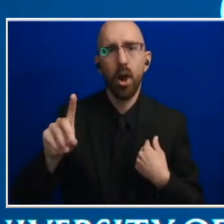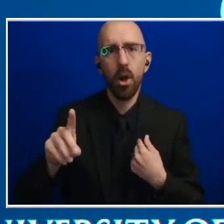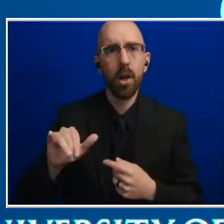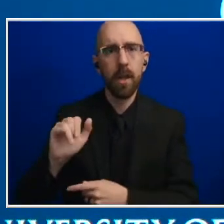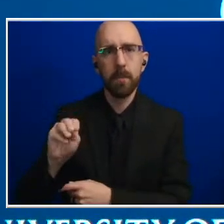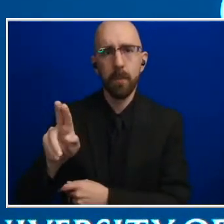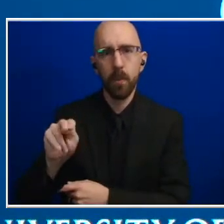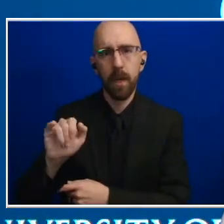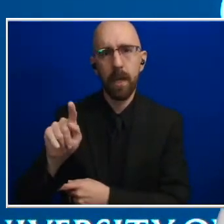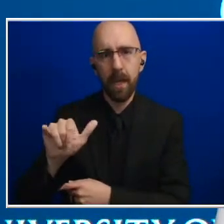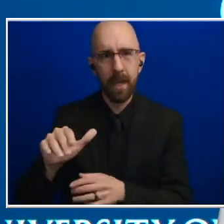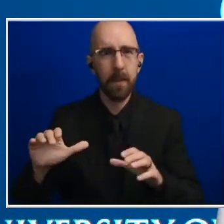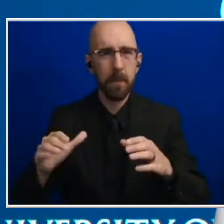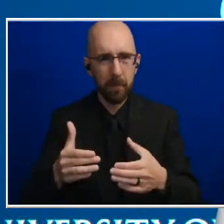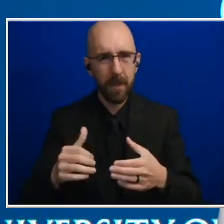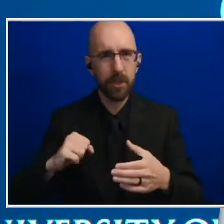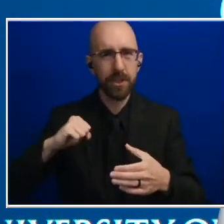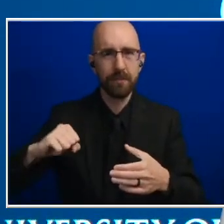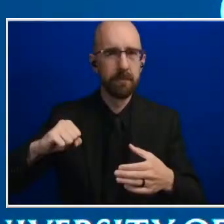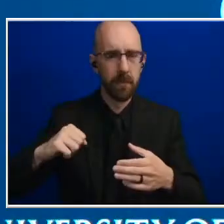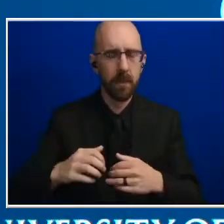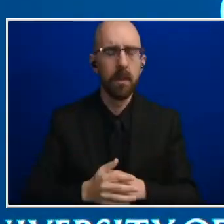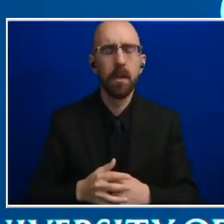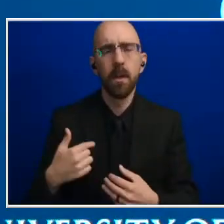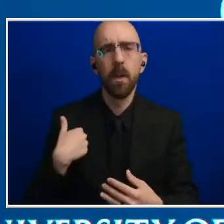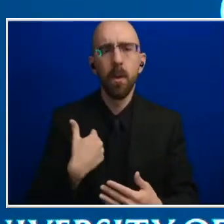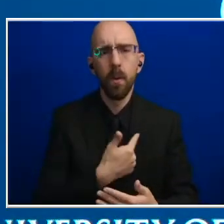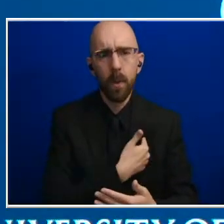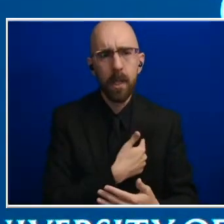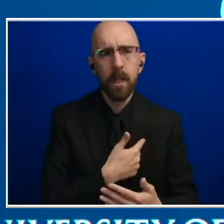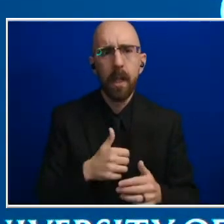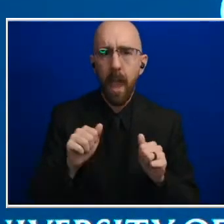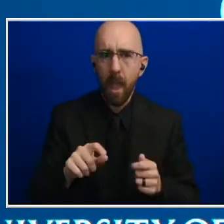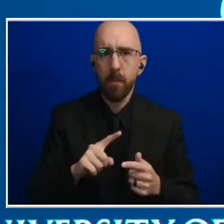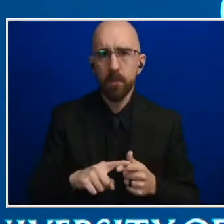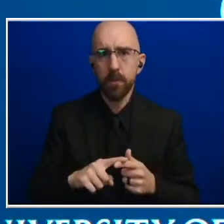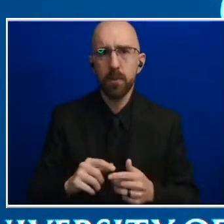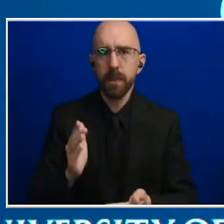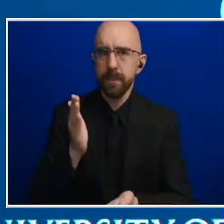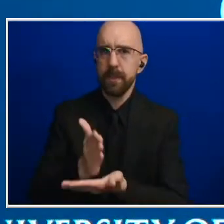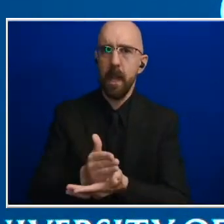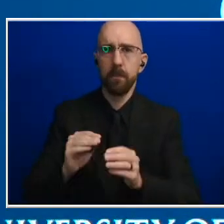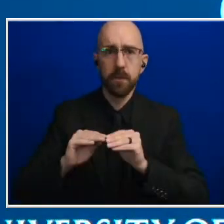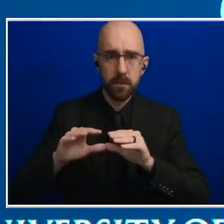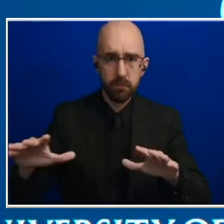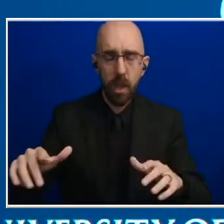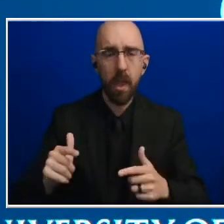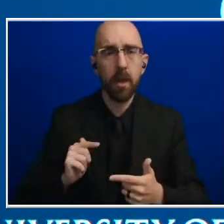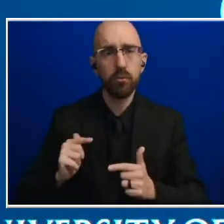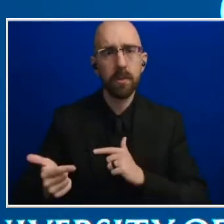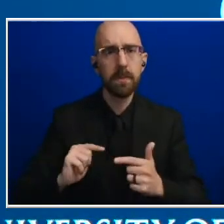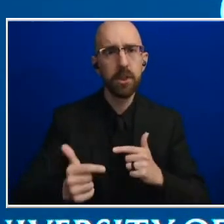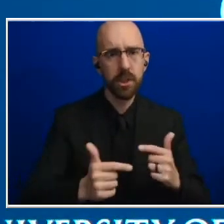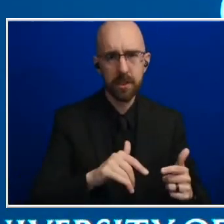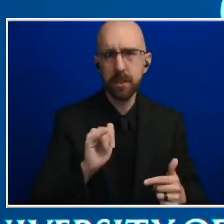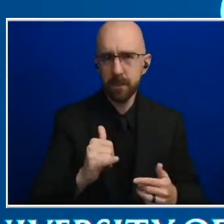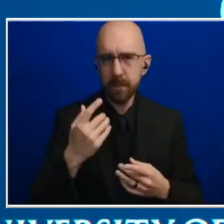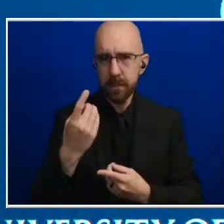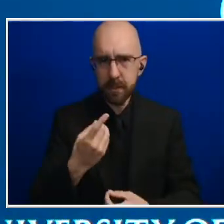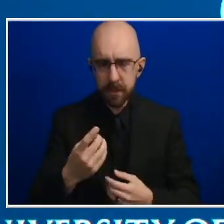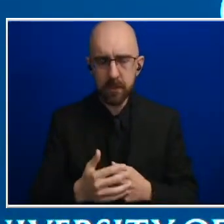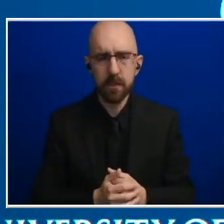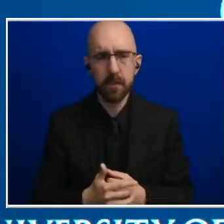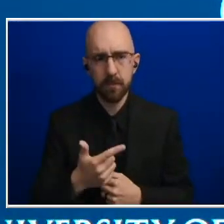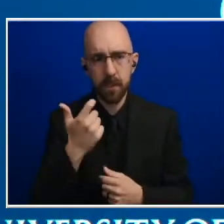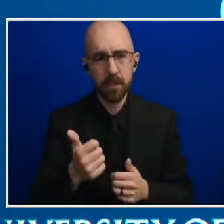population immunity, we're able to stop the spread and the transmission of this disease because the vast majority of